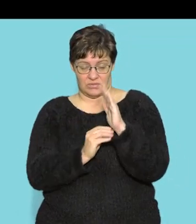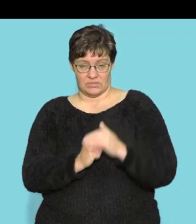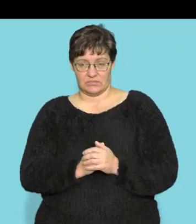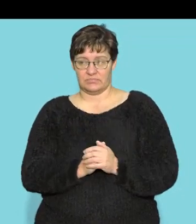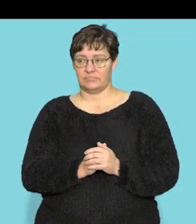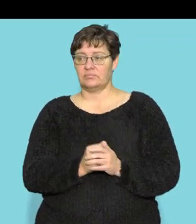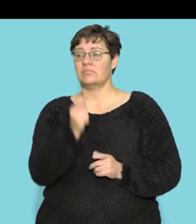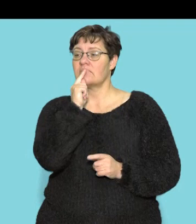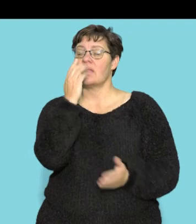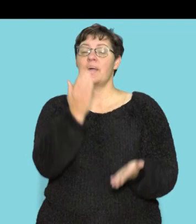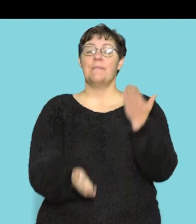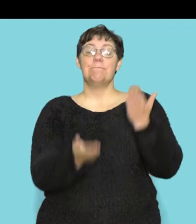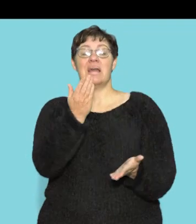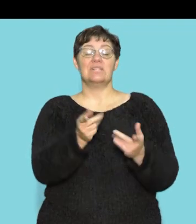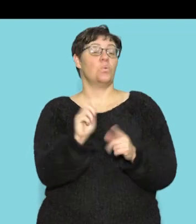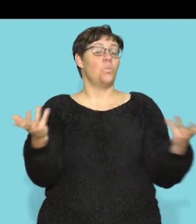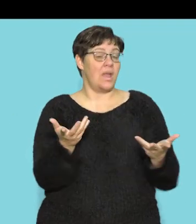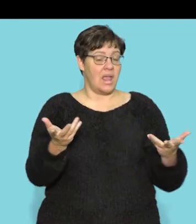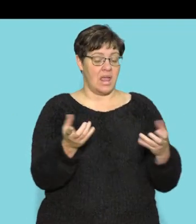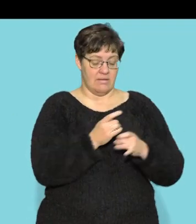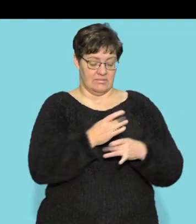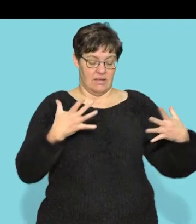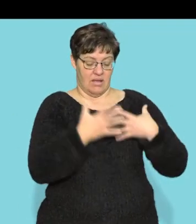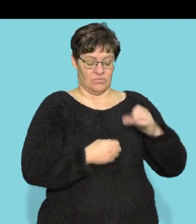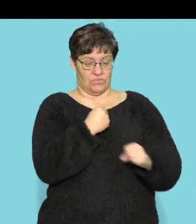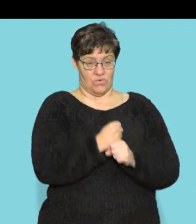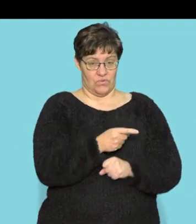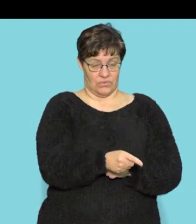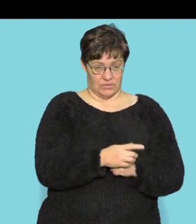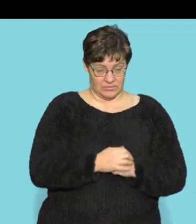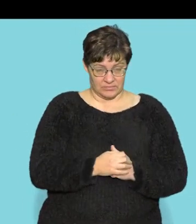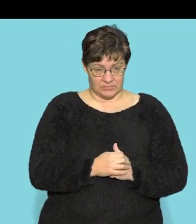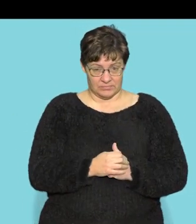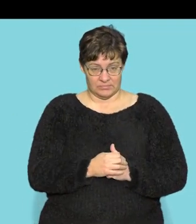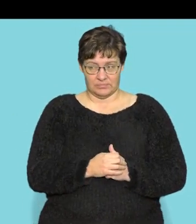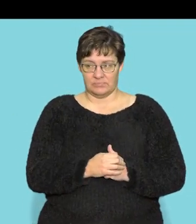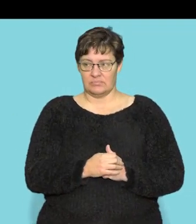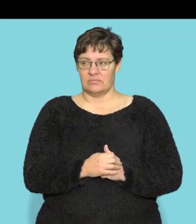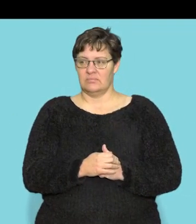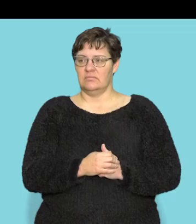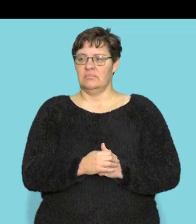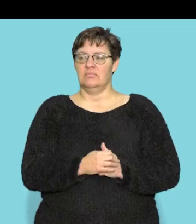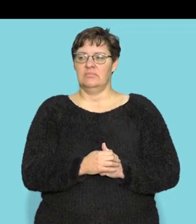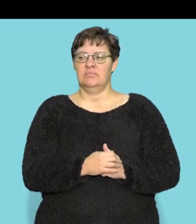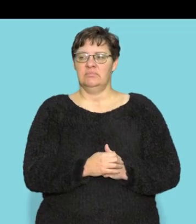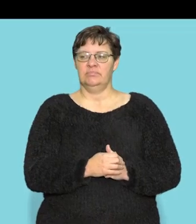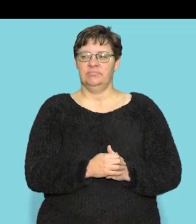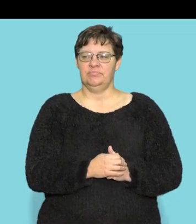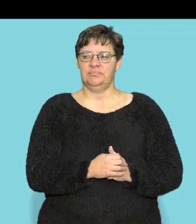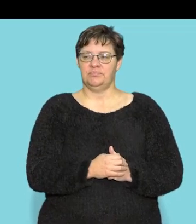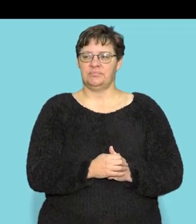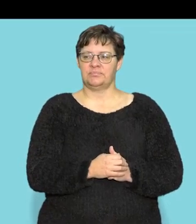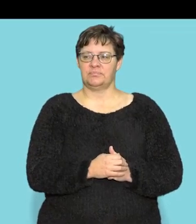these are your balances at the beginning of the year, right? So all of this will be